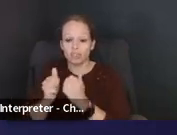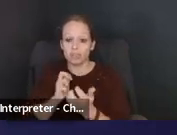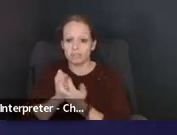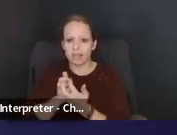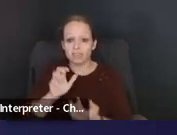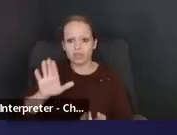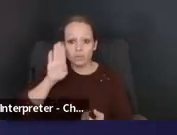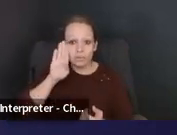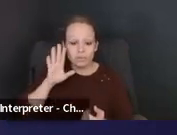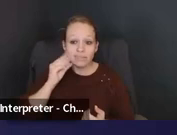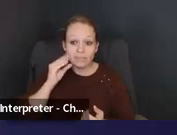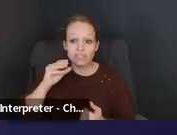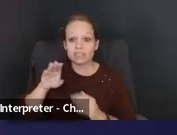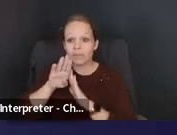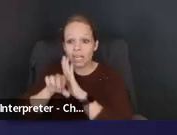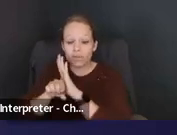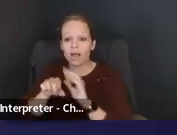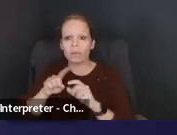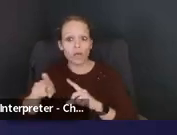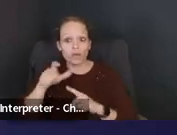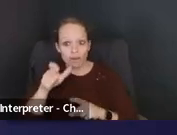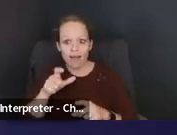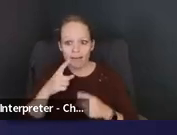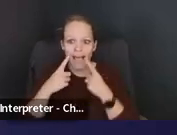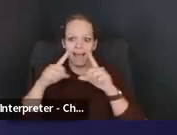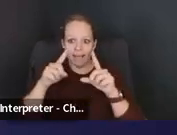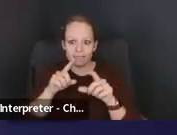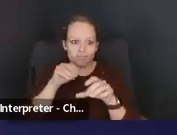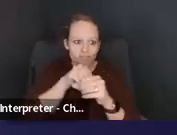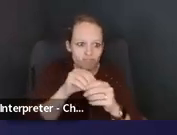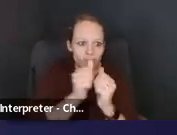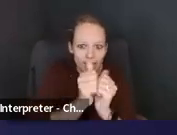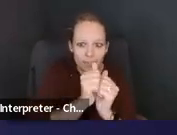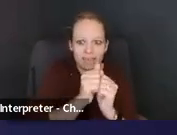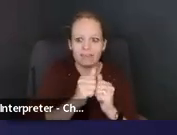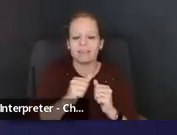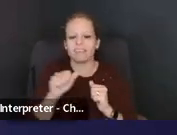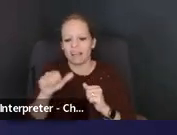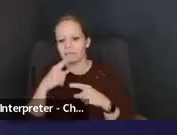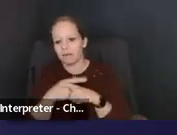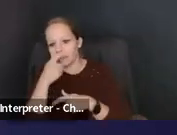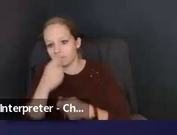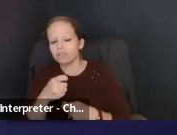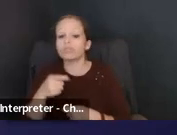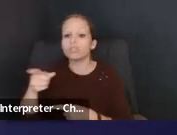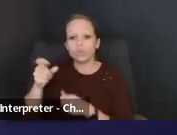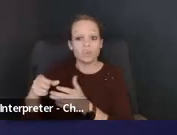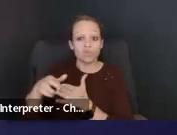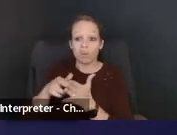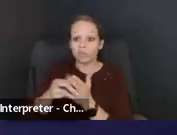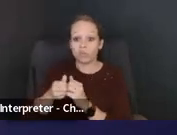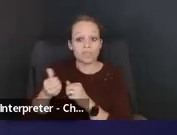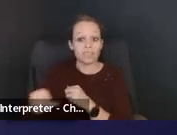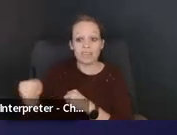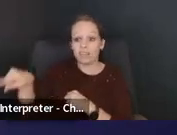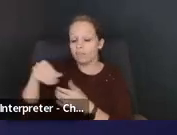and experience, but not one in which you're competing, right? Because that would be a conflict of interest. You can register with any of these funding